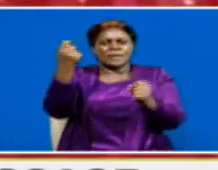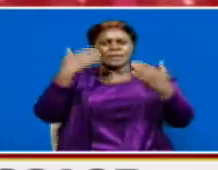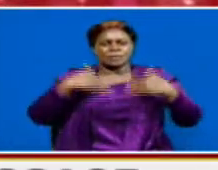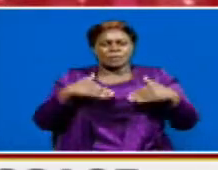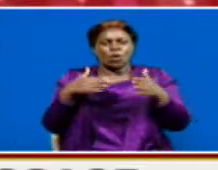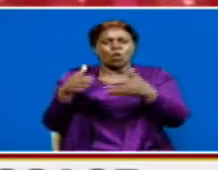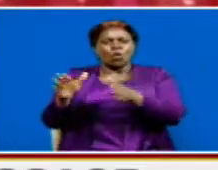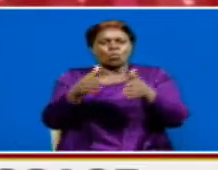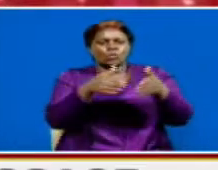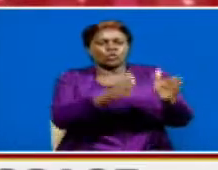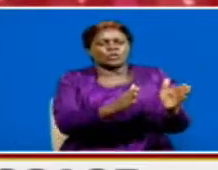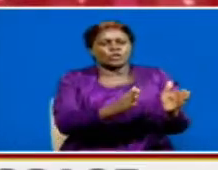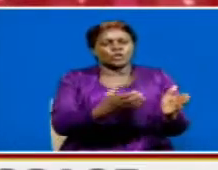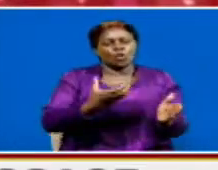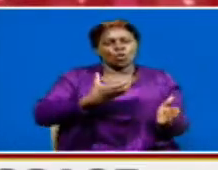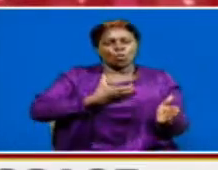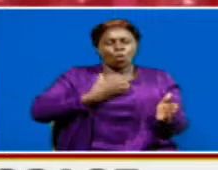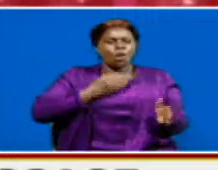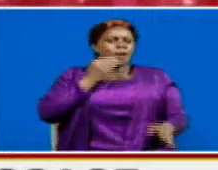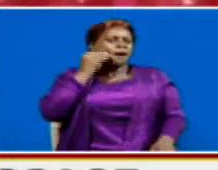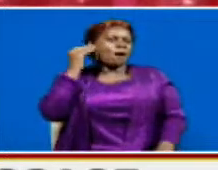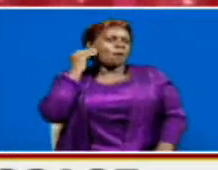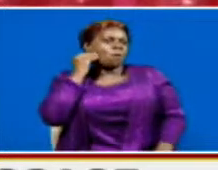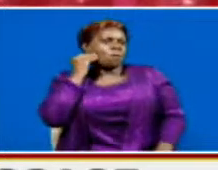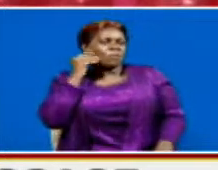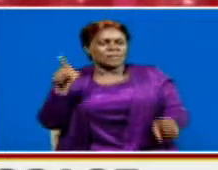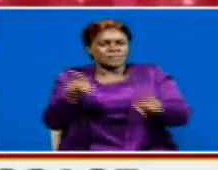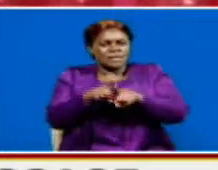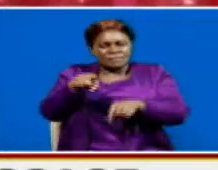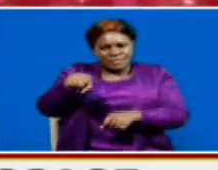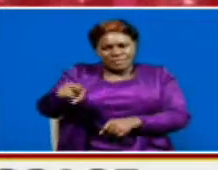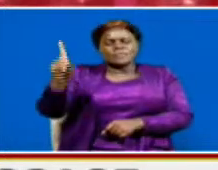the chance to own a home like them.